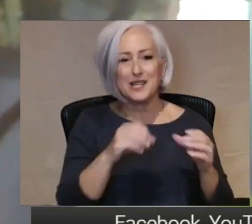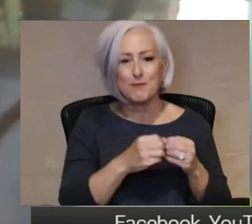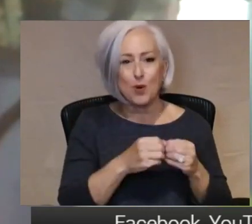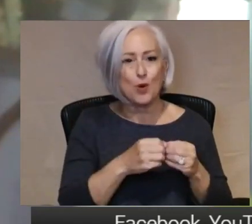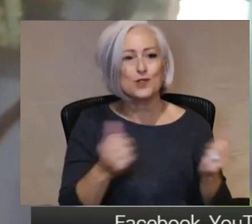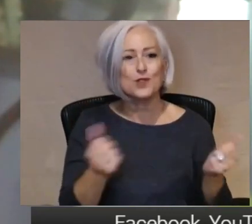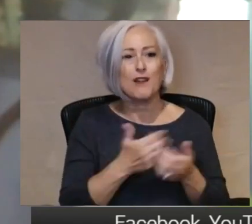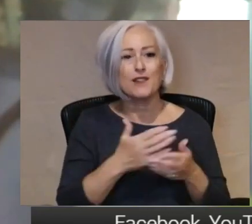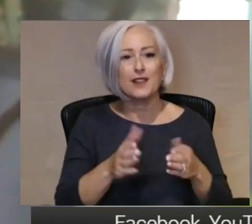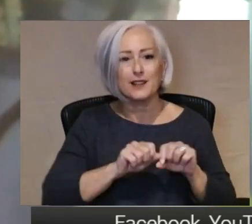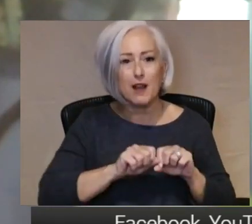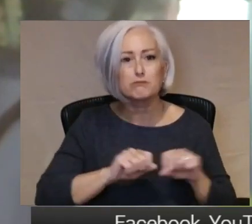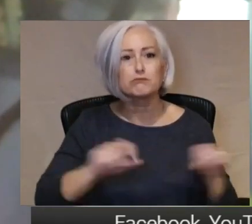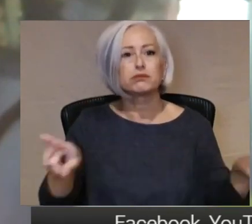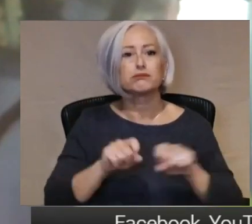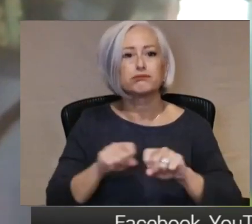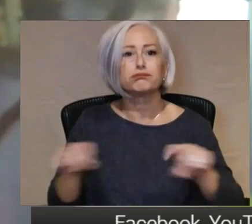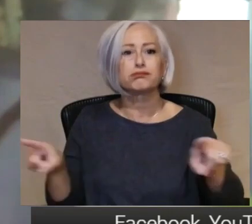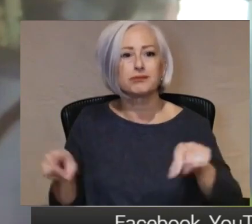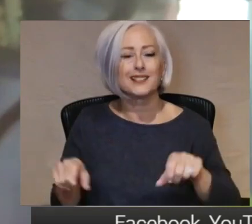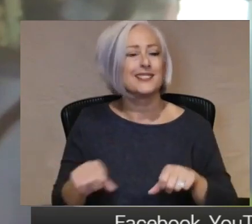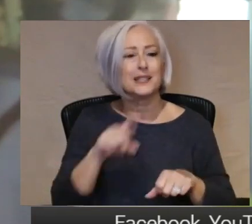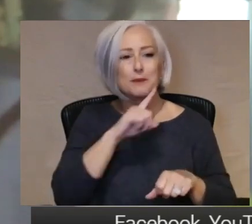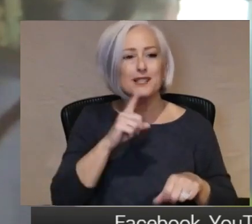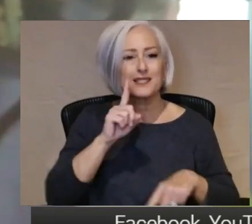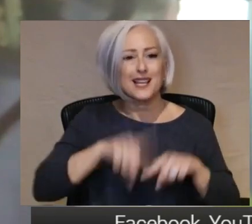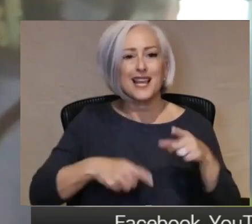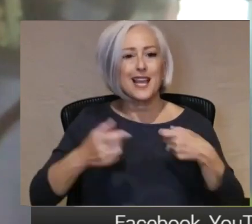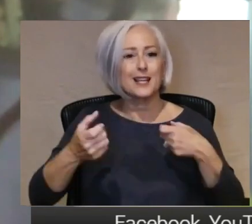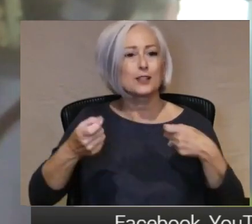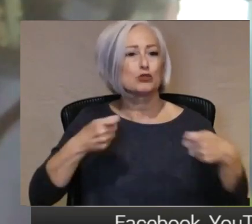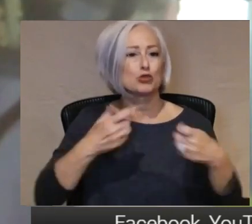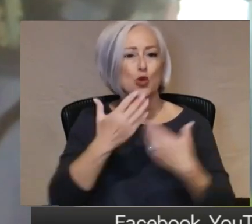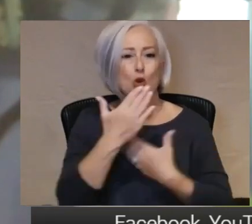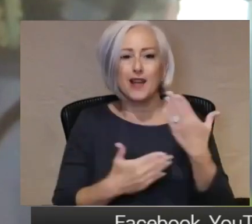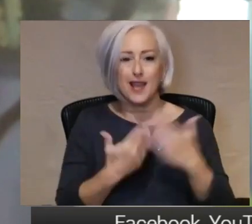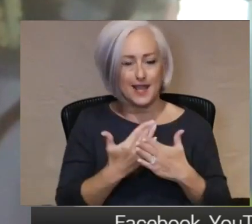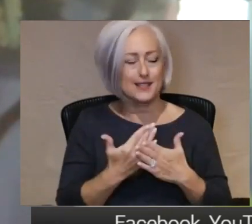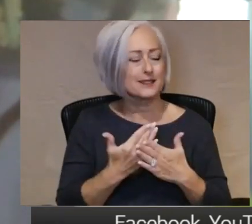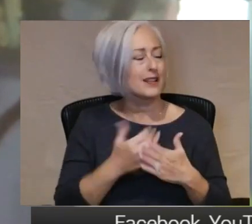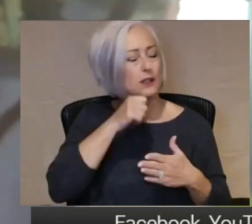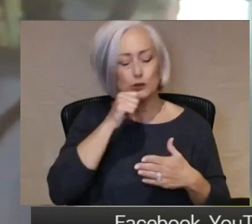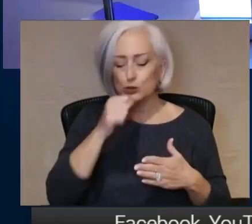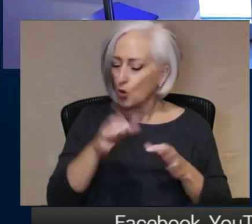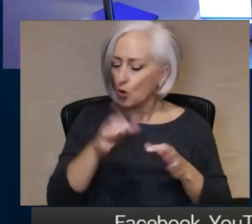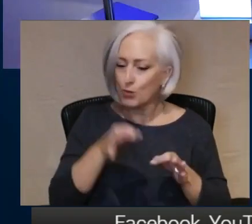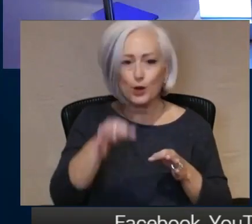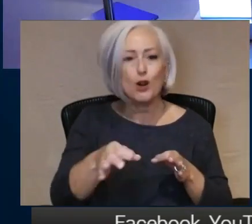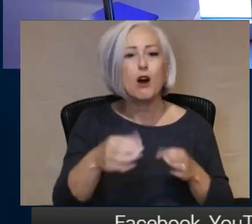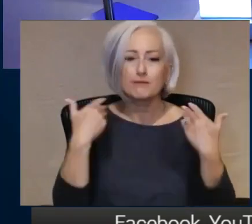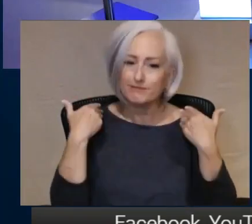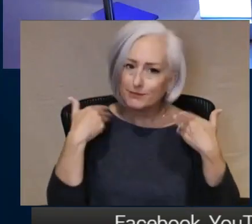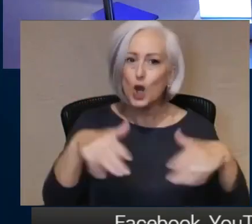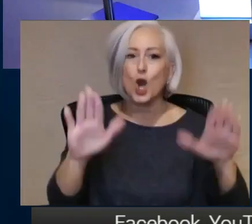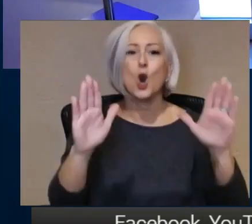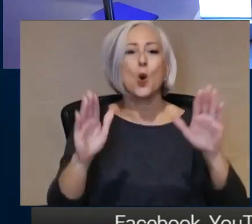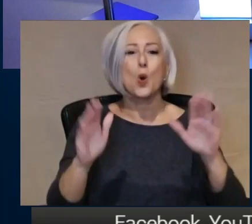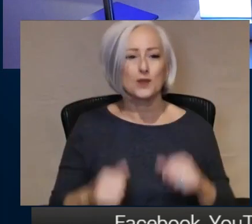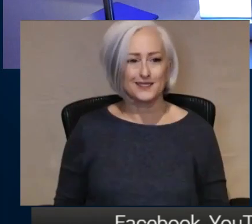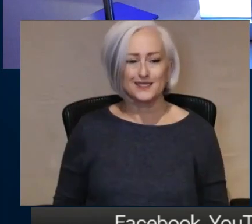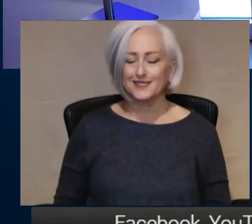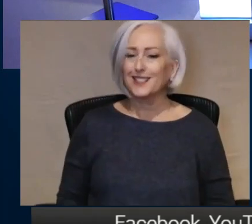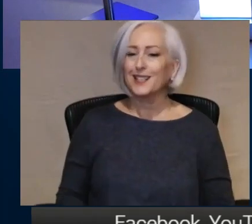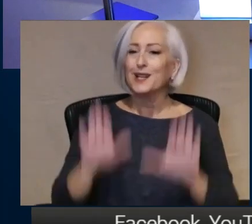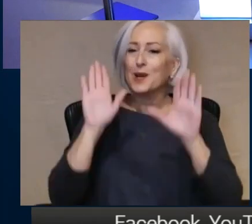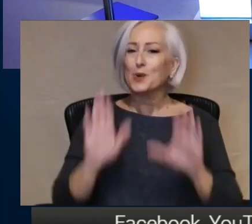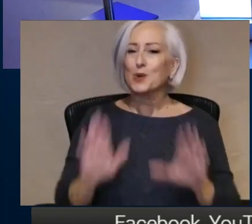of the table because I can't control my hands. So don't put it off. Go have it done. That is great advice. And what a